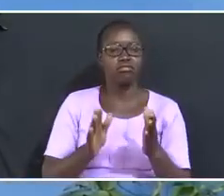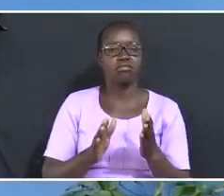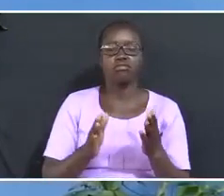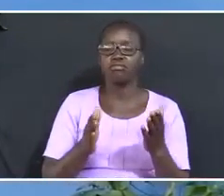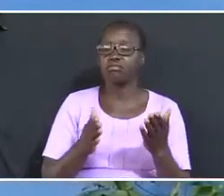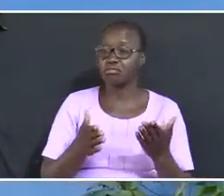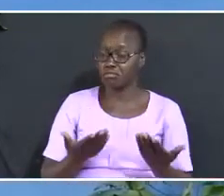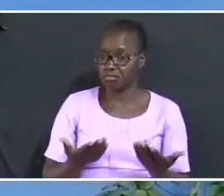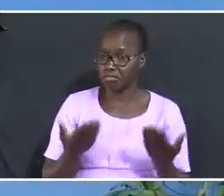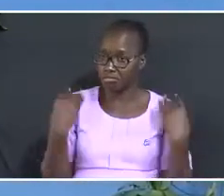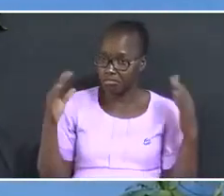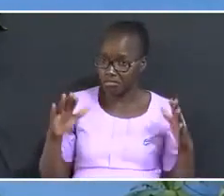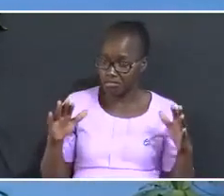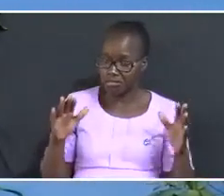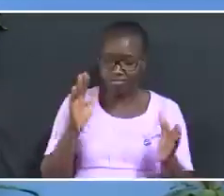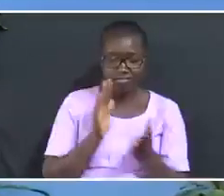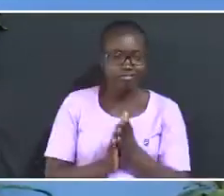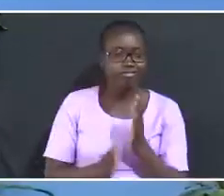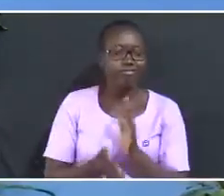angels.